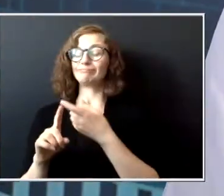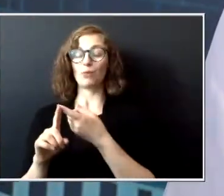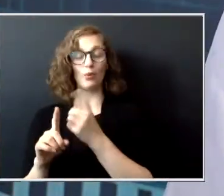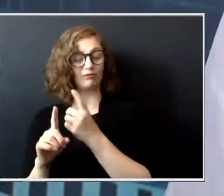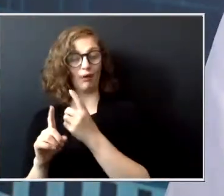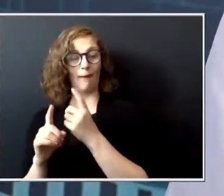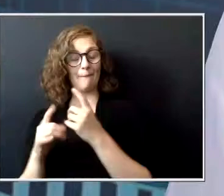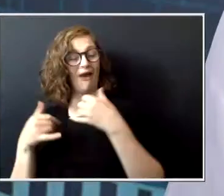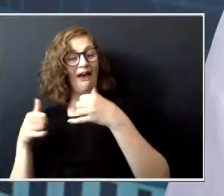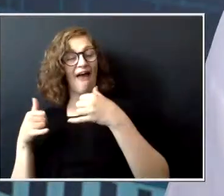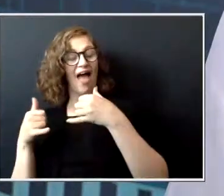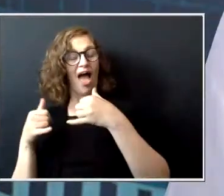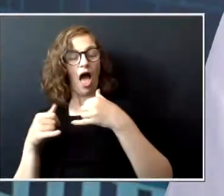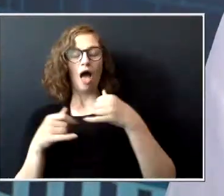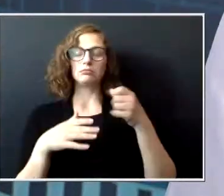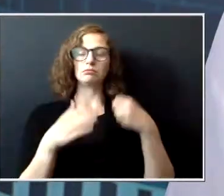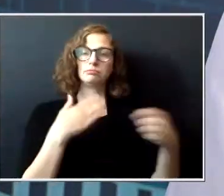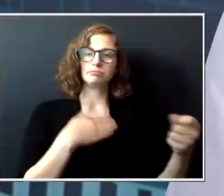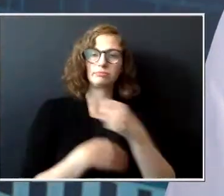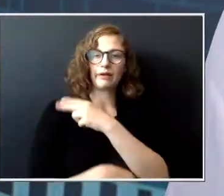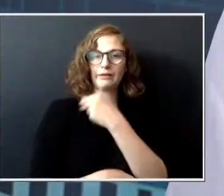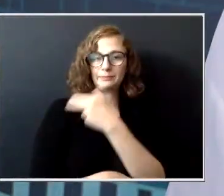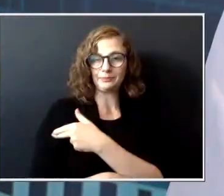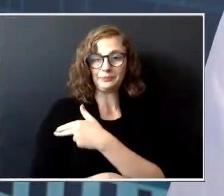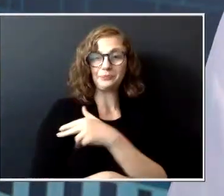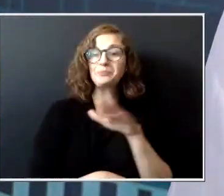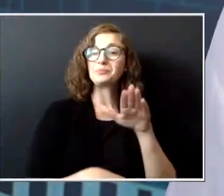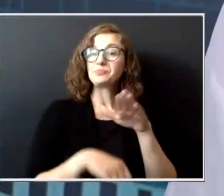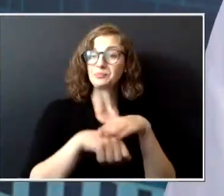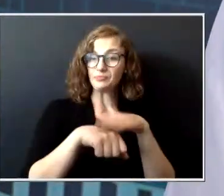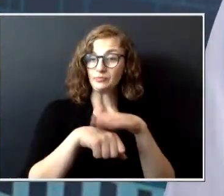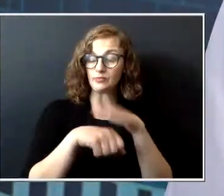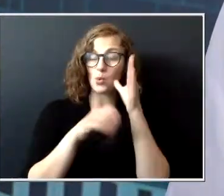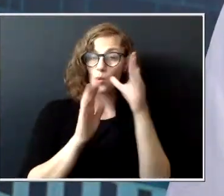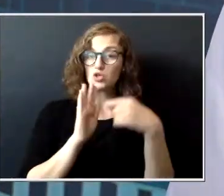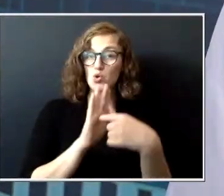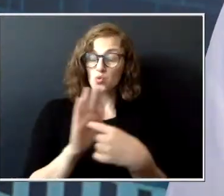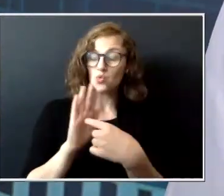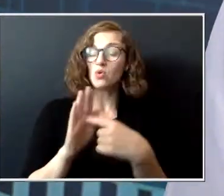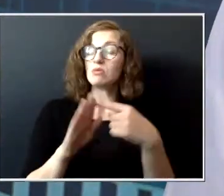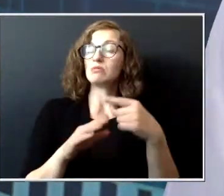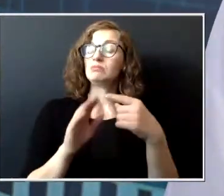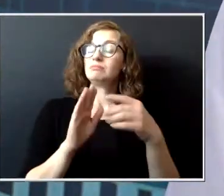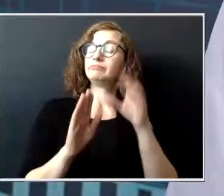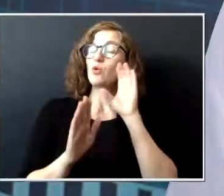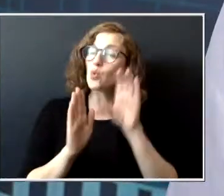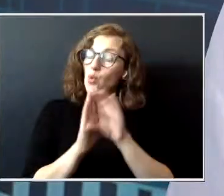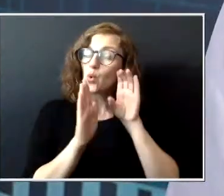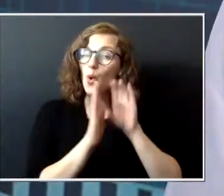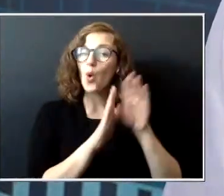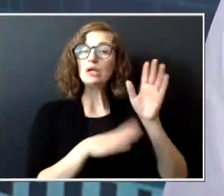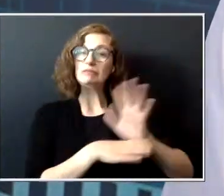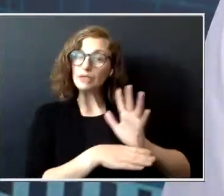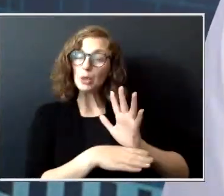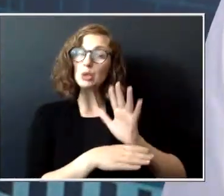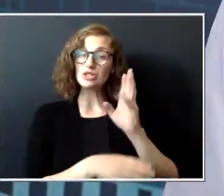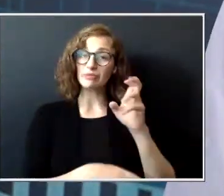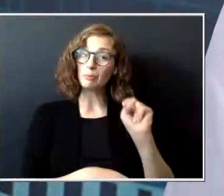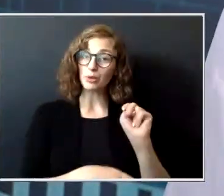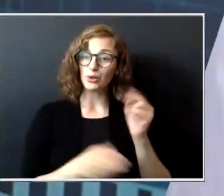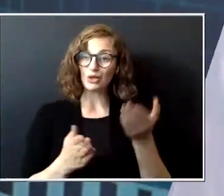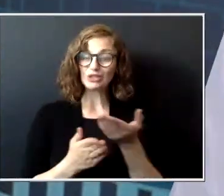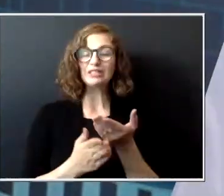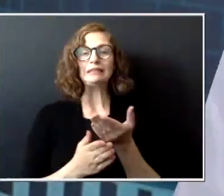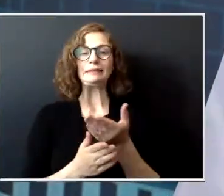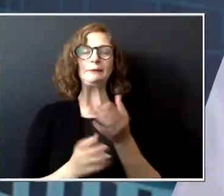footage and photos of burn injuries on this program. We will spare you the most graphic images, but the pictures can still be